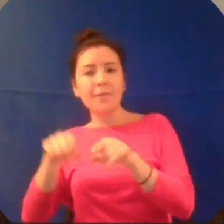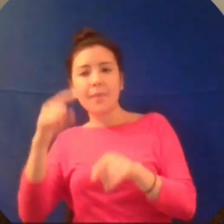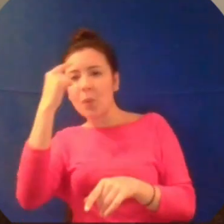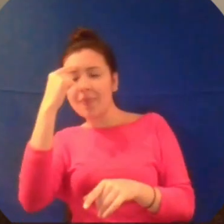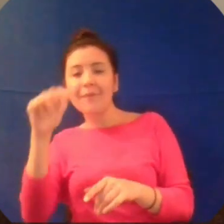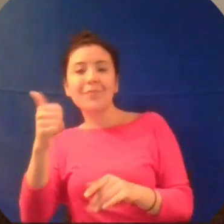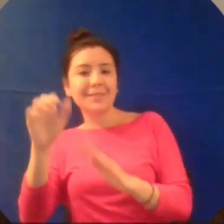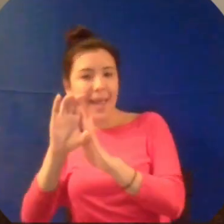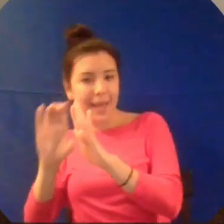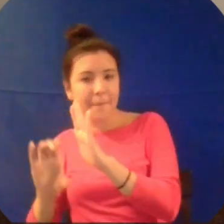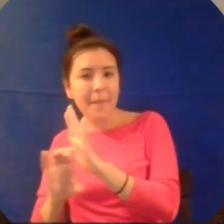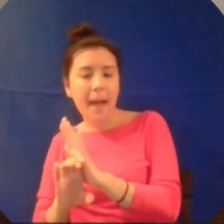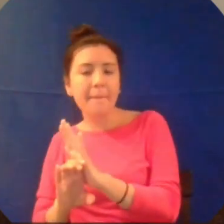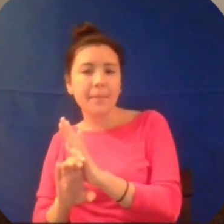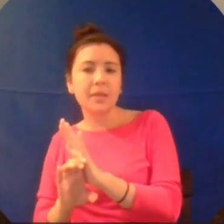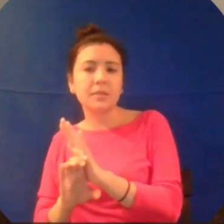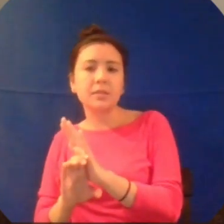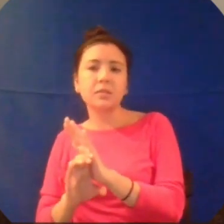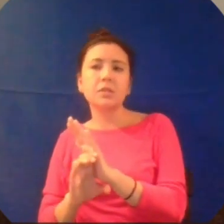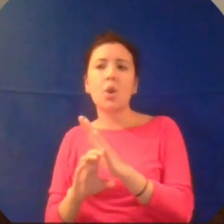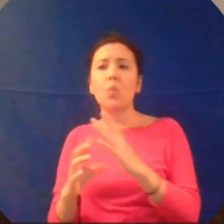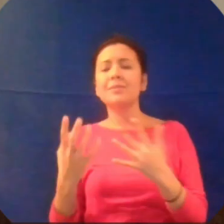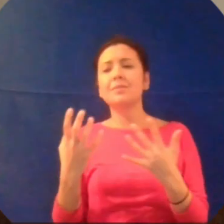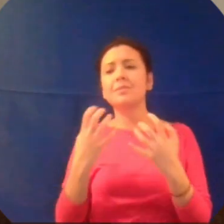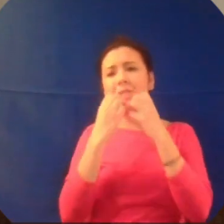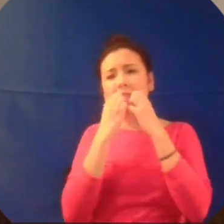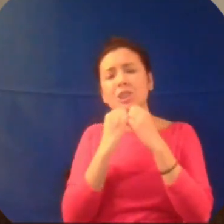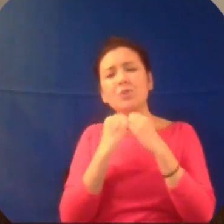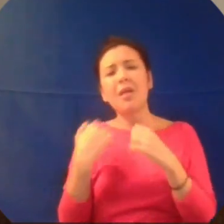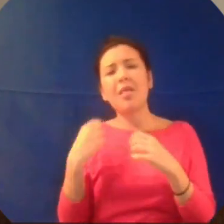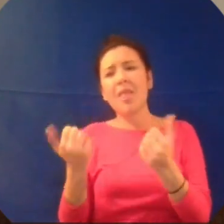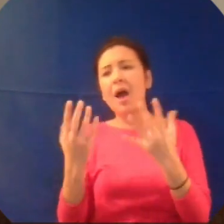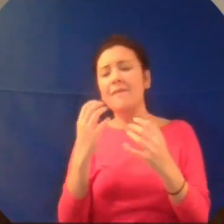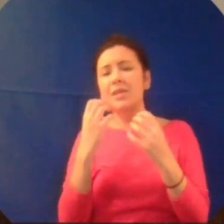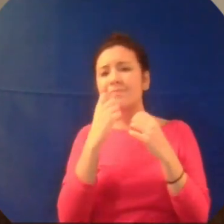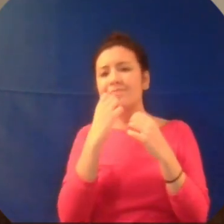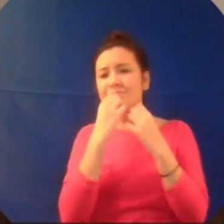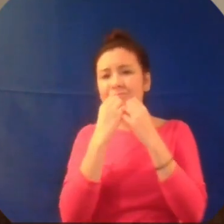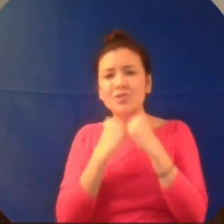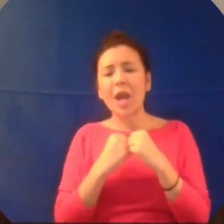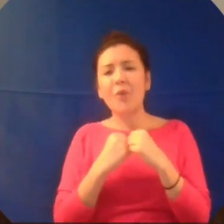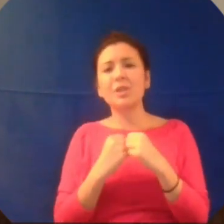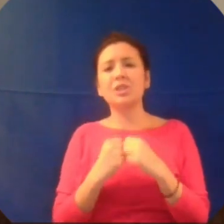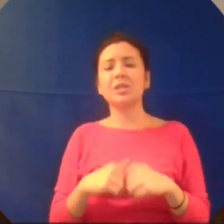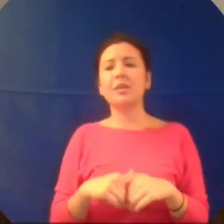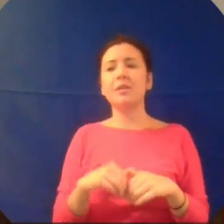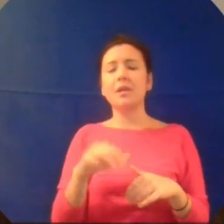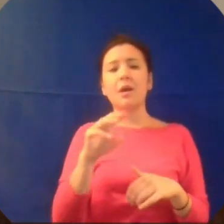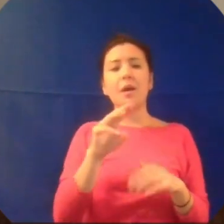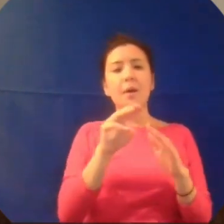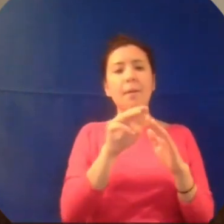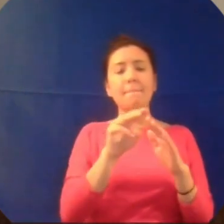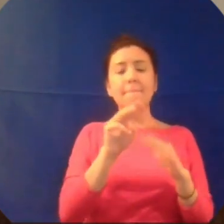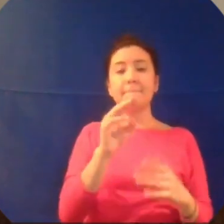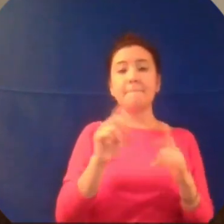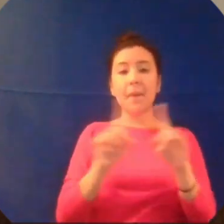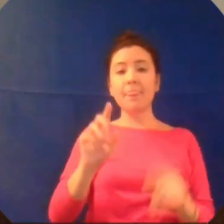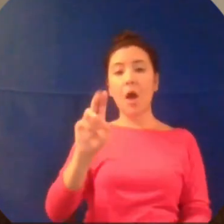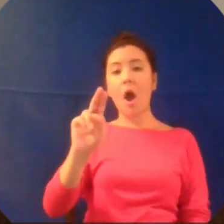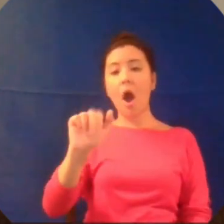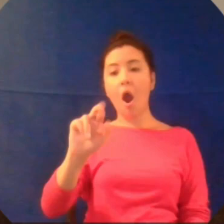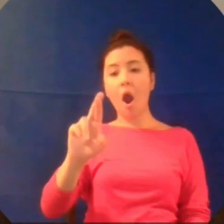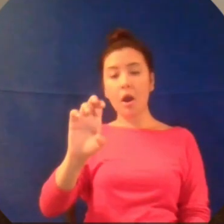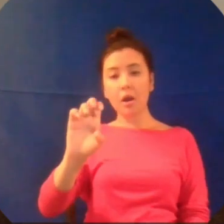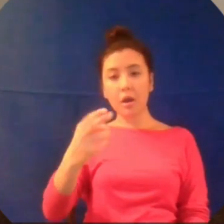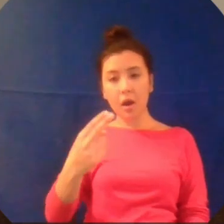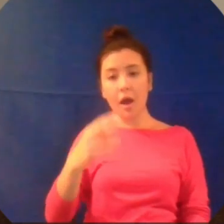of us who follow the following of Abraham and Moses and everybody else. But that Ark of the